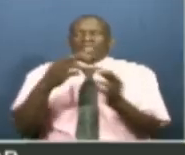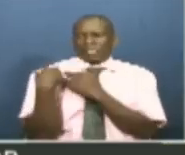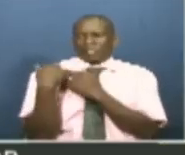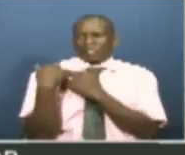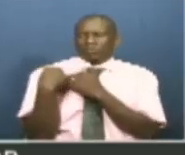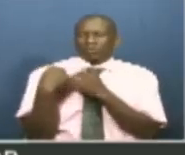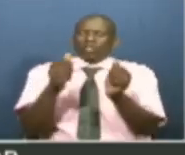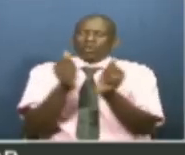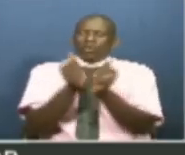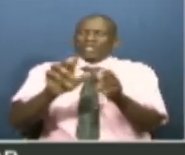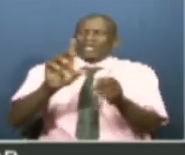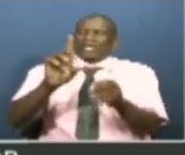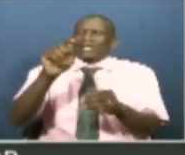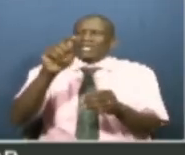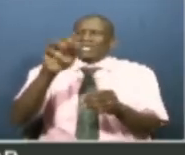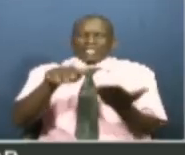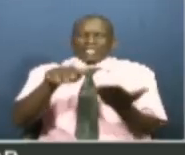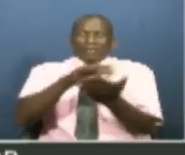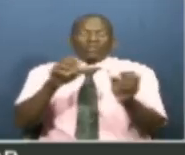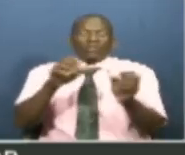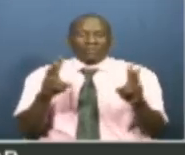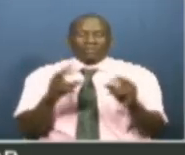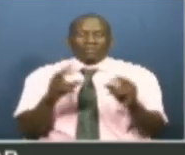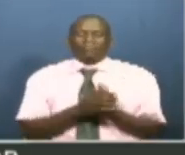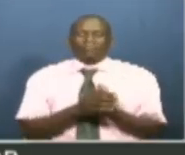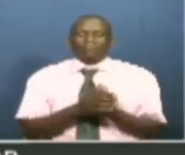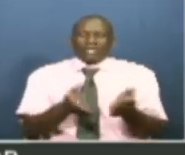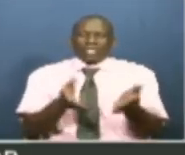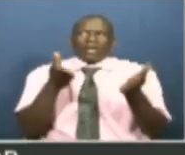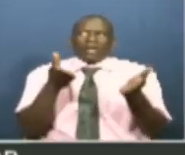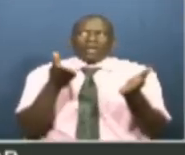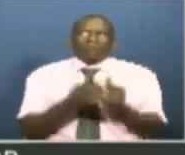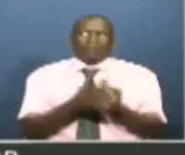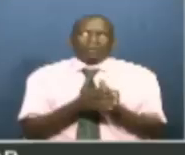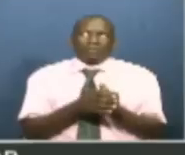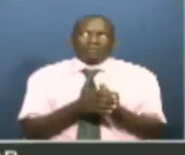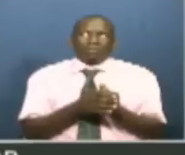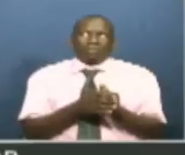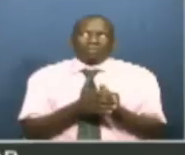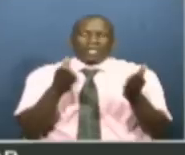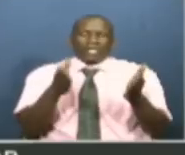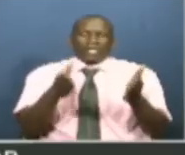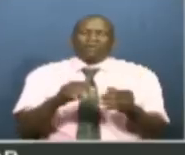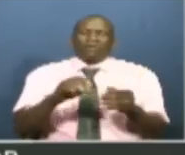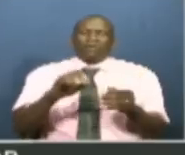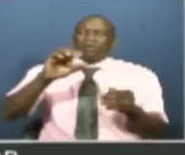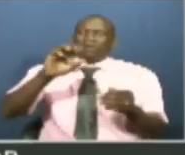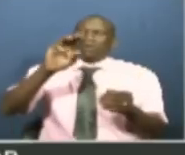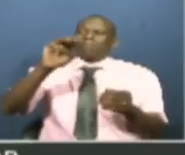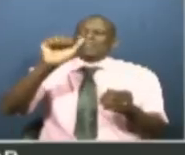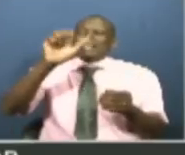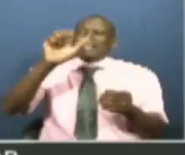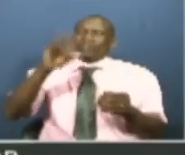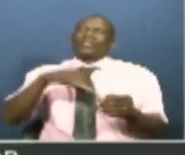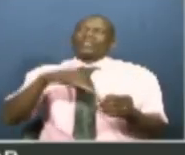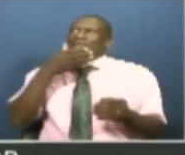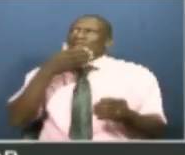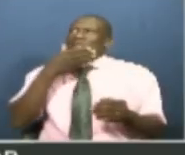the database. All right? Now, Mr. Chris Musando was